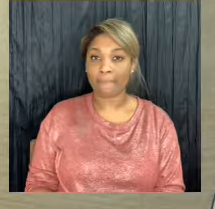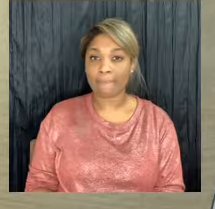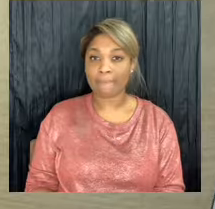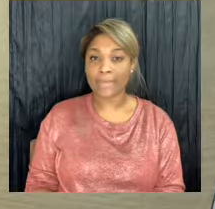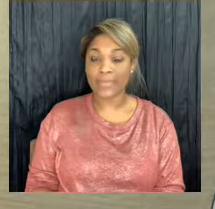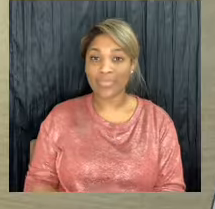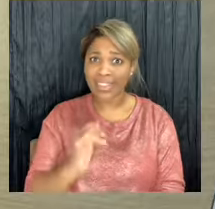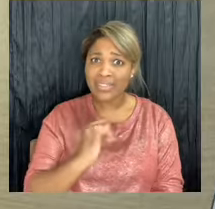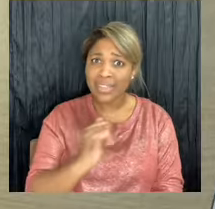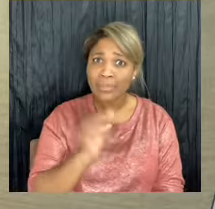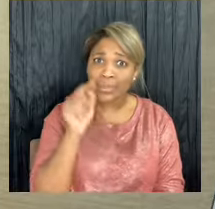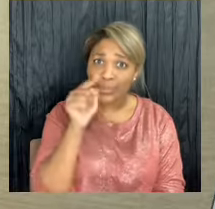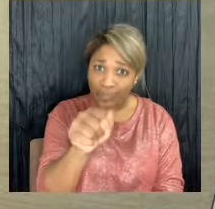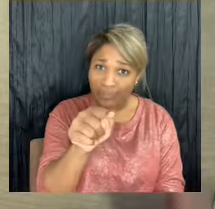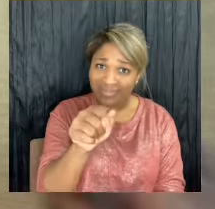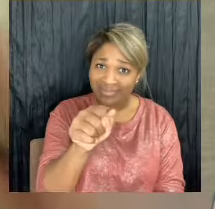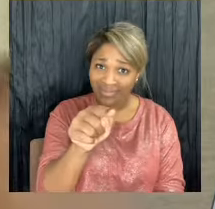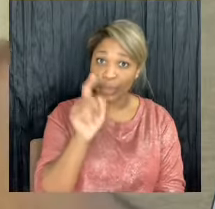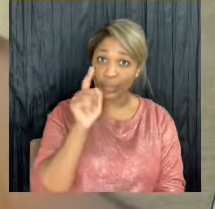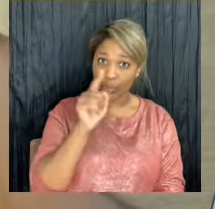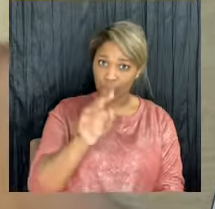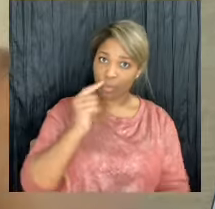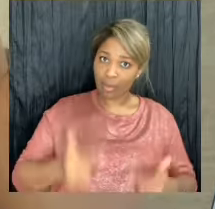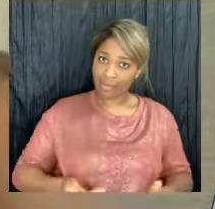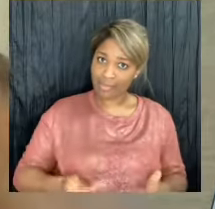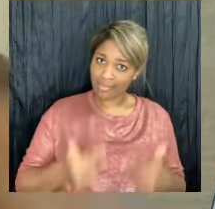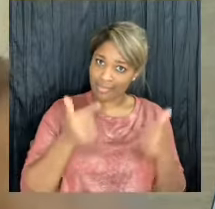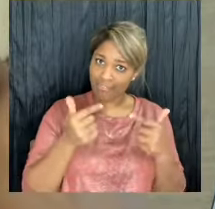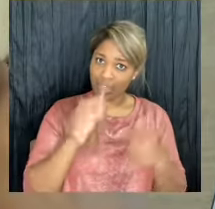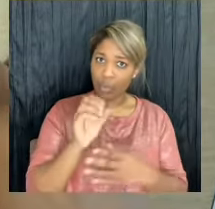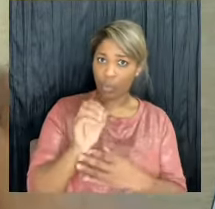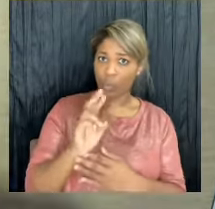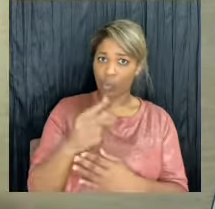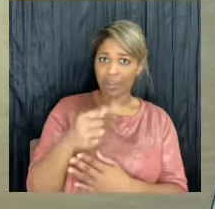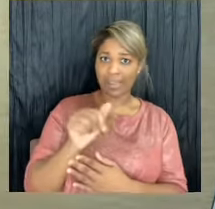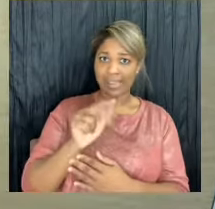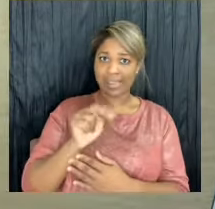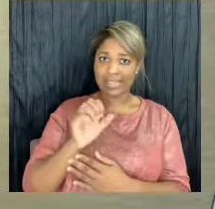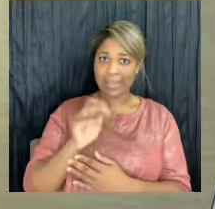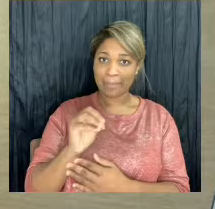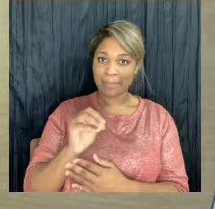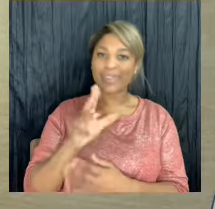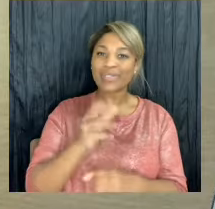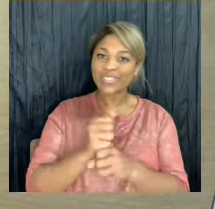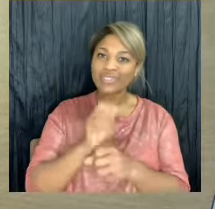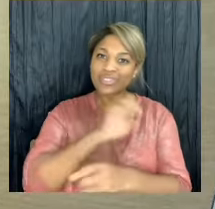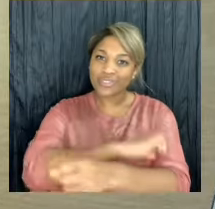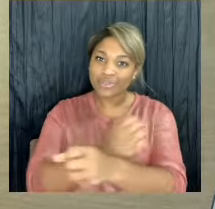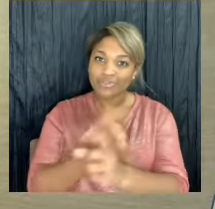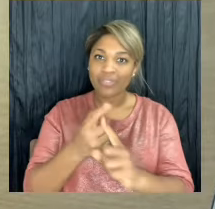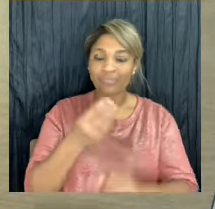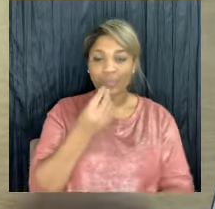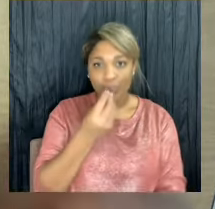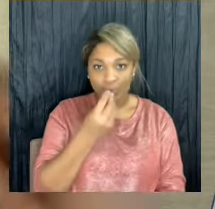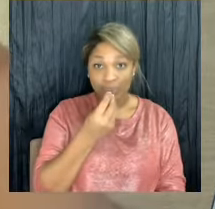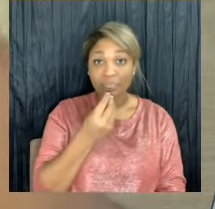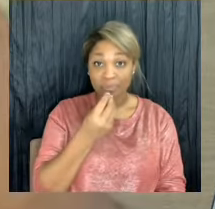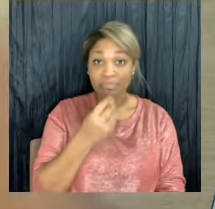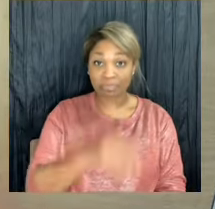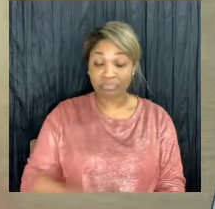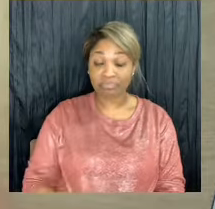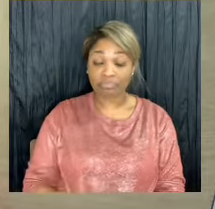Same as you. You are a living organism and you get energy from food. A living